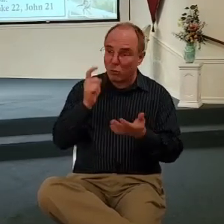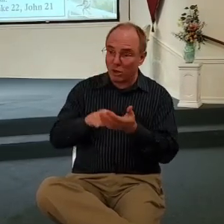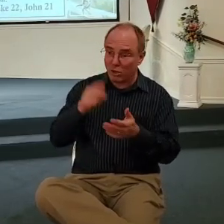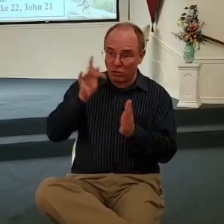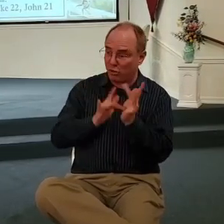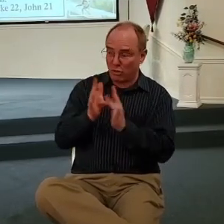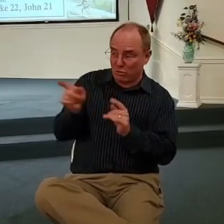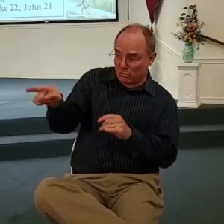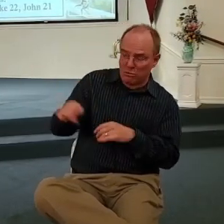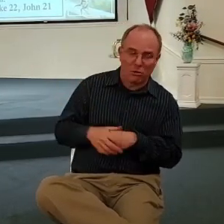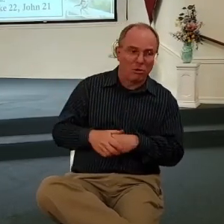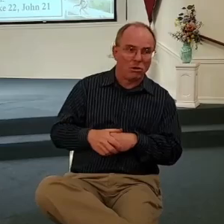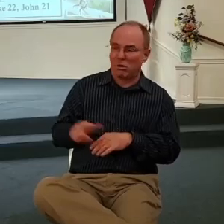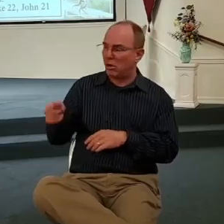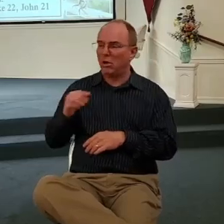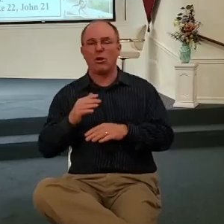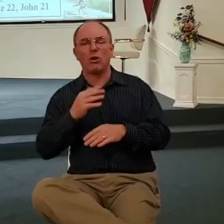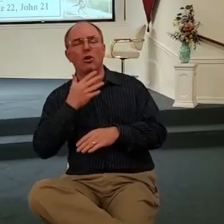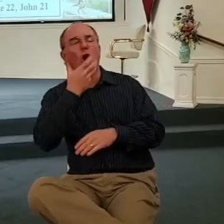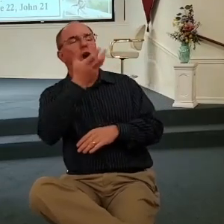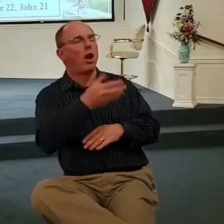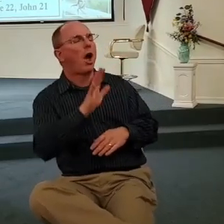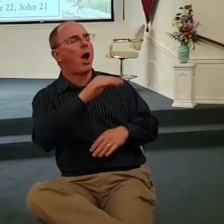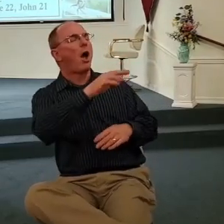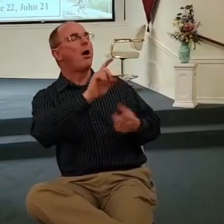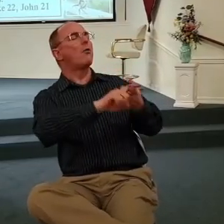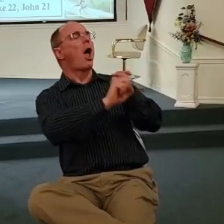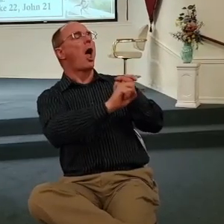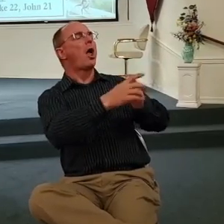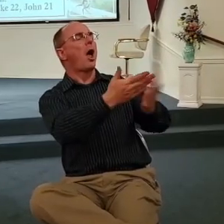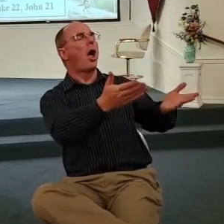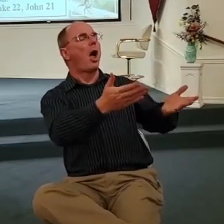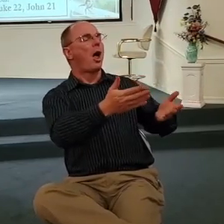them, 'Friends, haven't you any fish?'